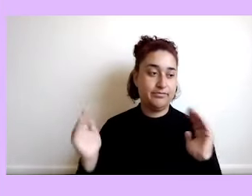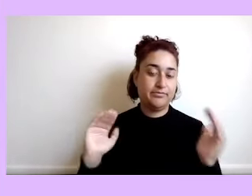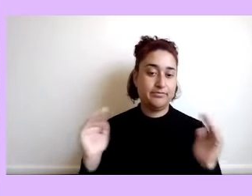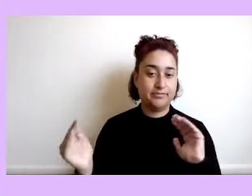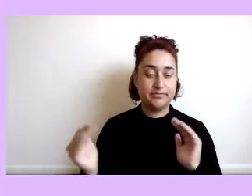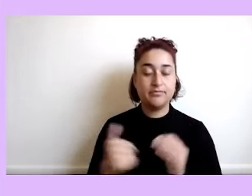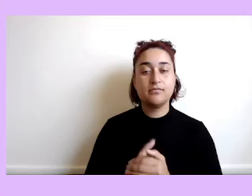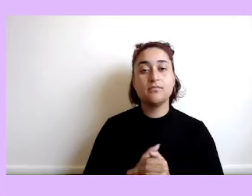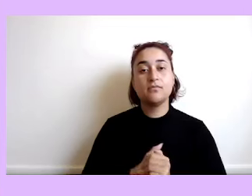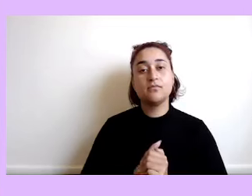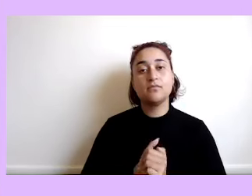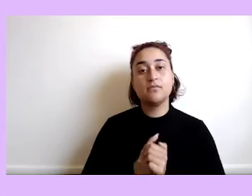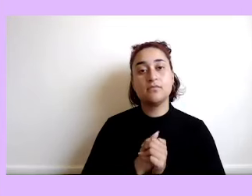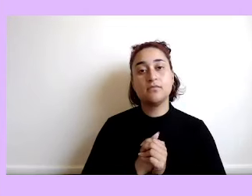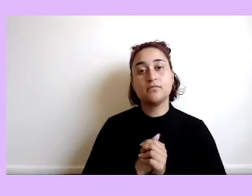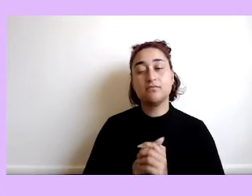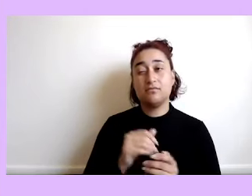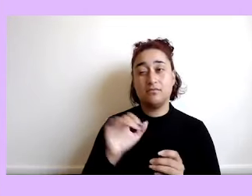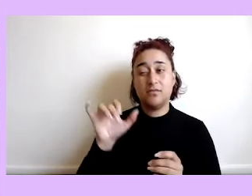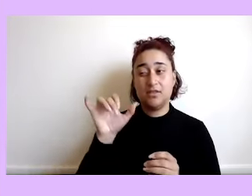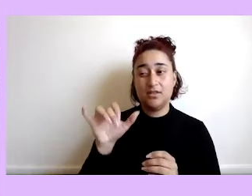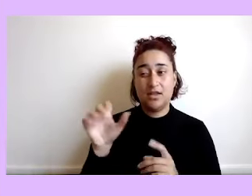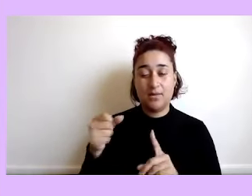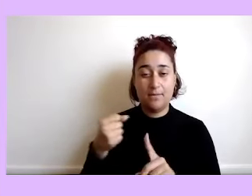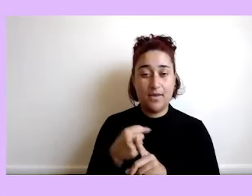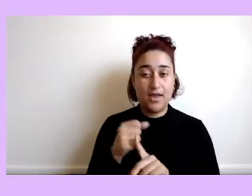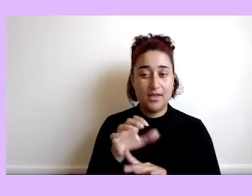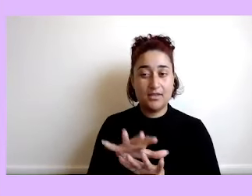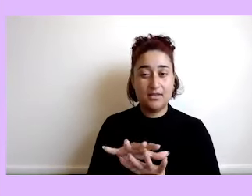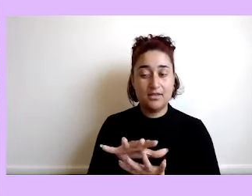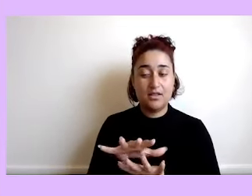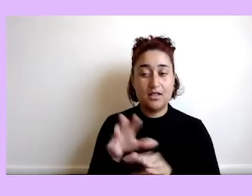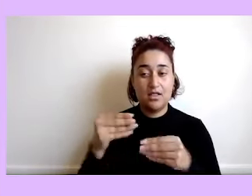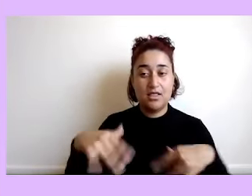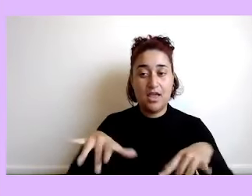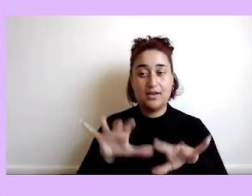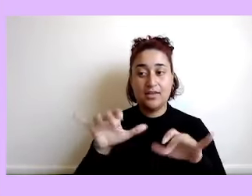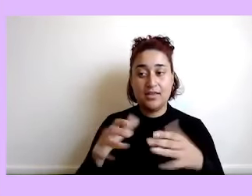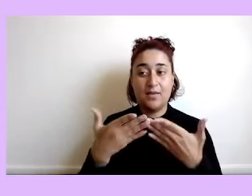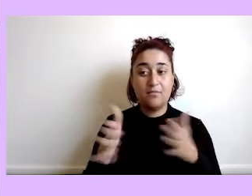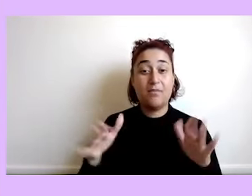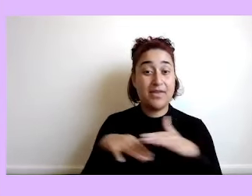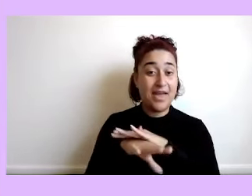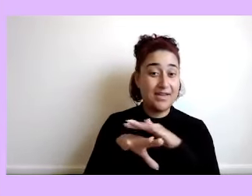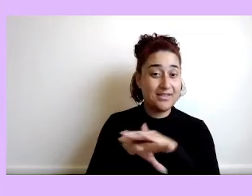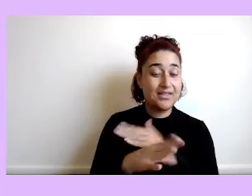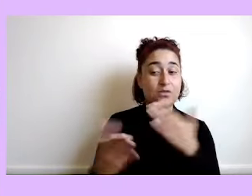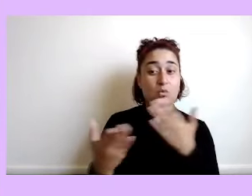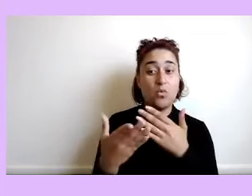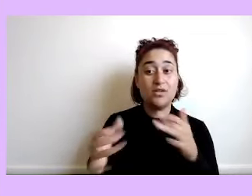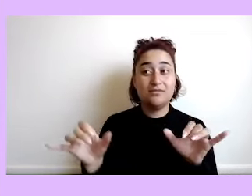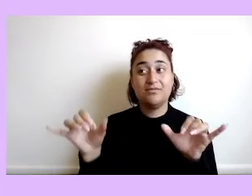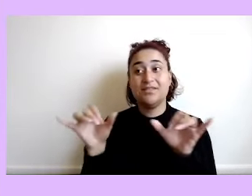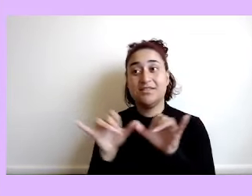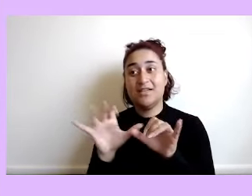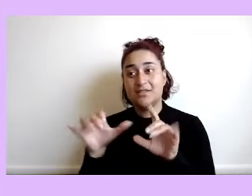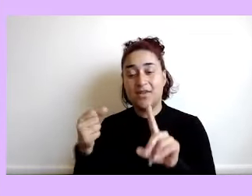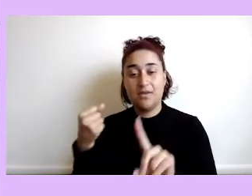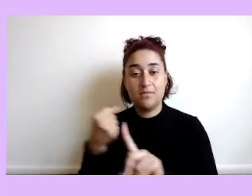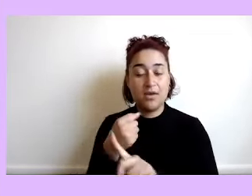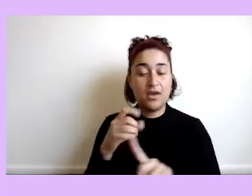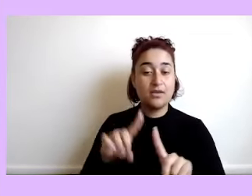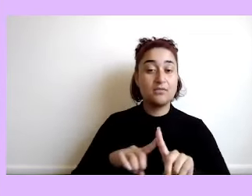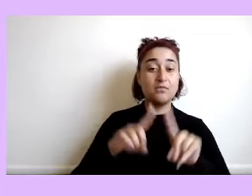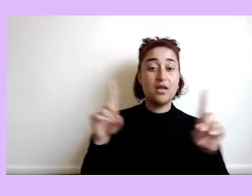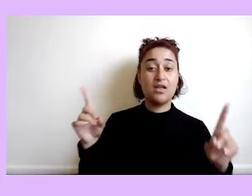like does that impact land in that public access context? What is the size of it? But also the